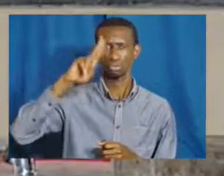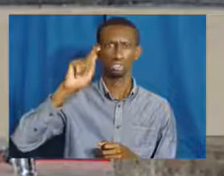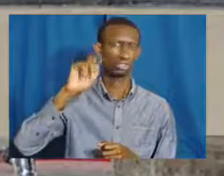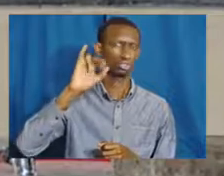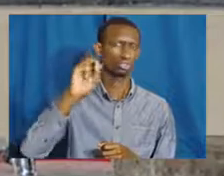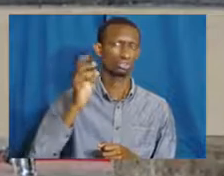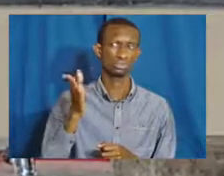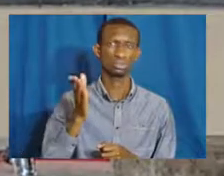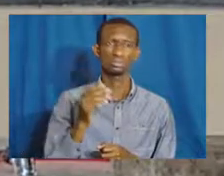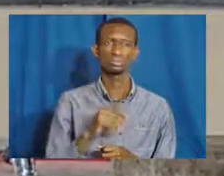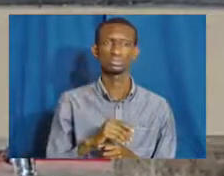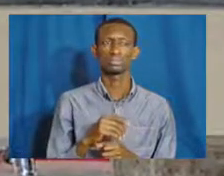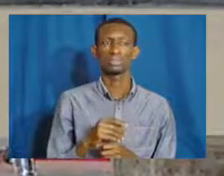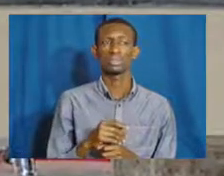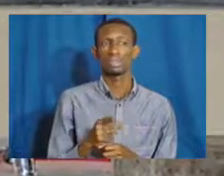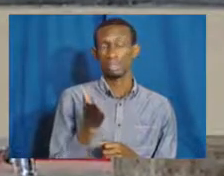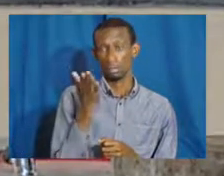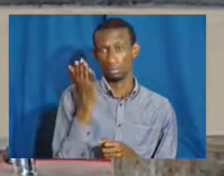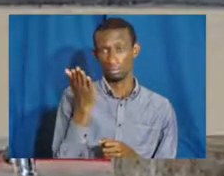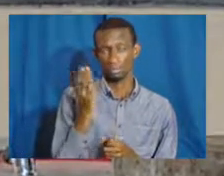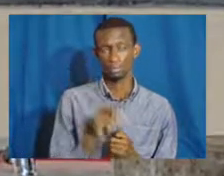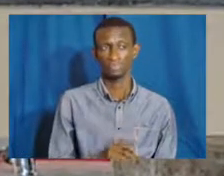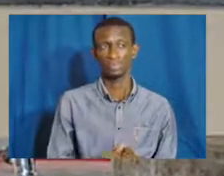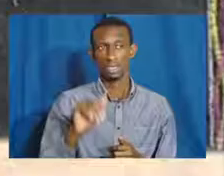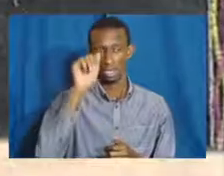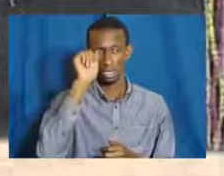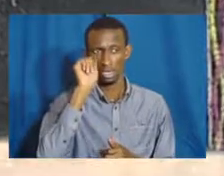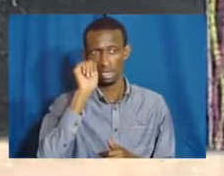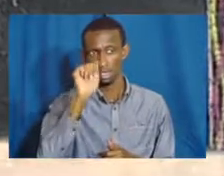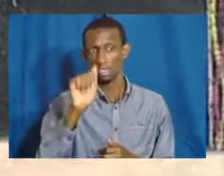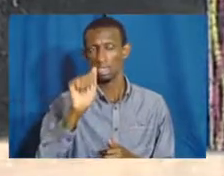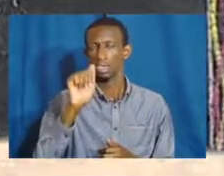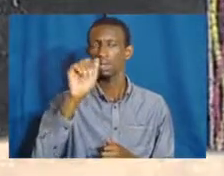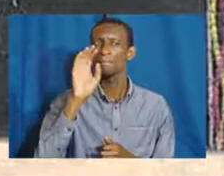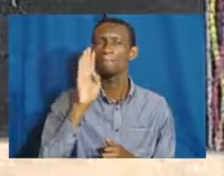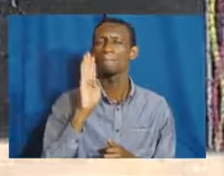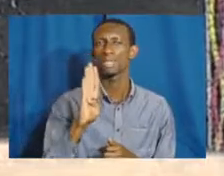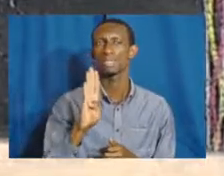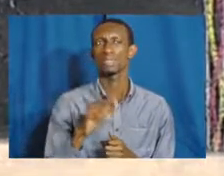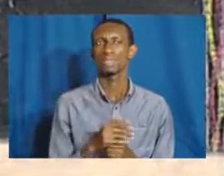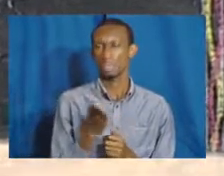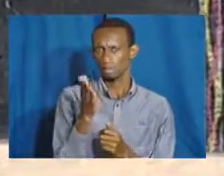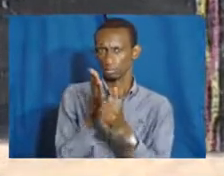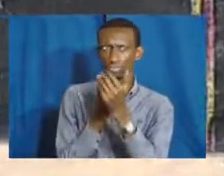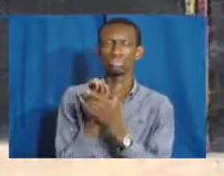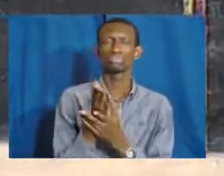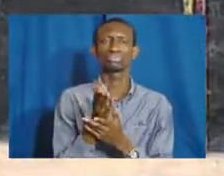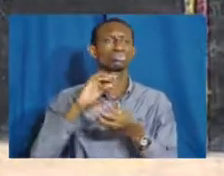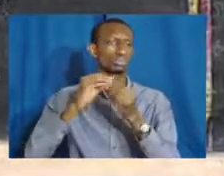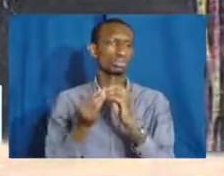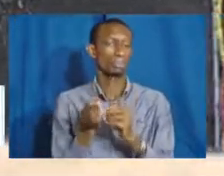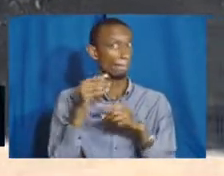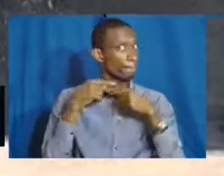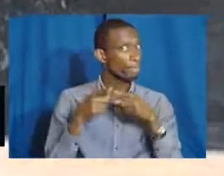a, b are real numbers, but a must be different from